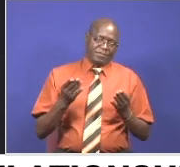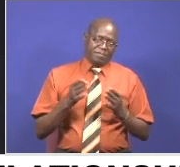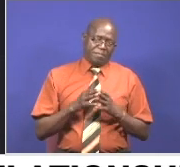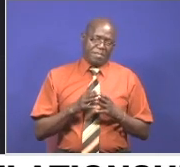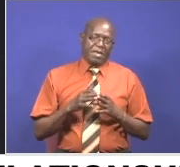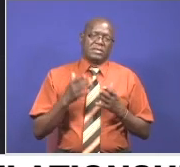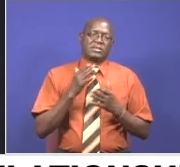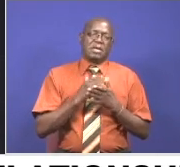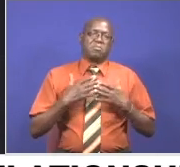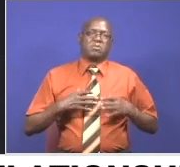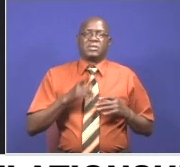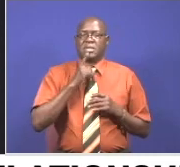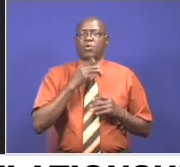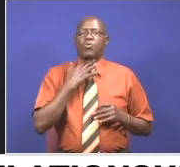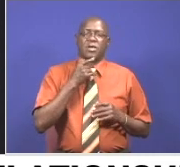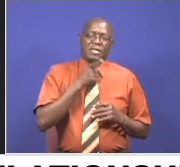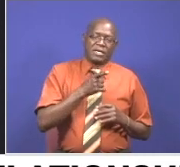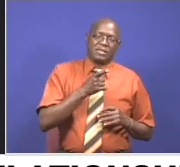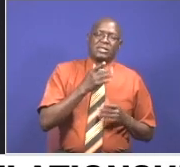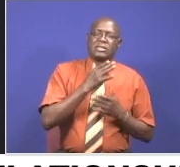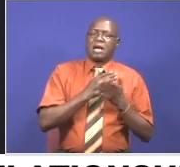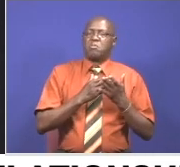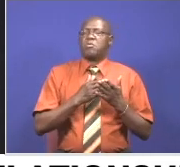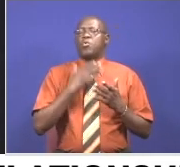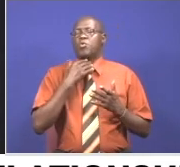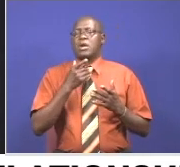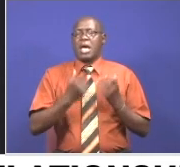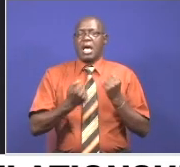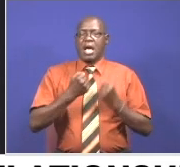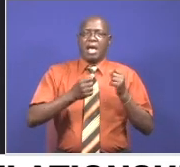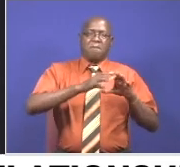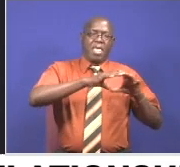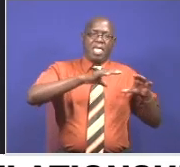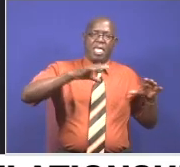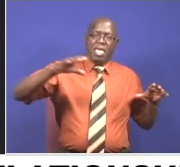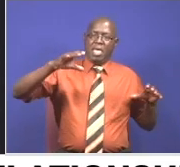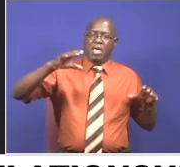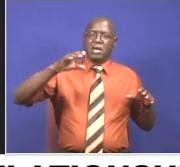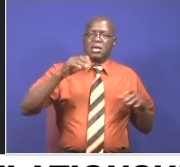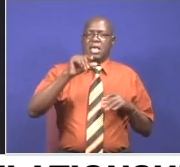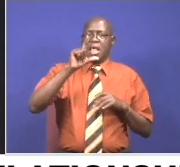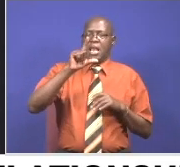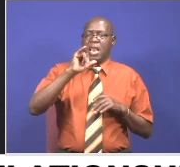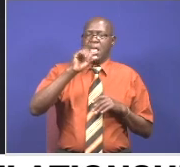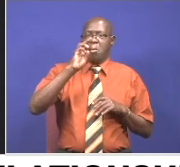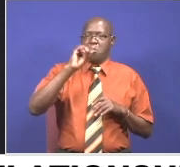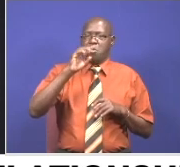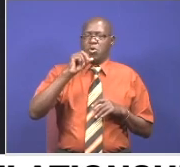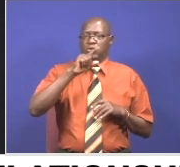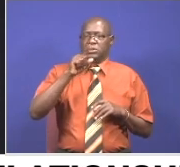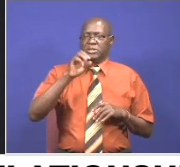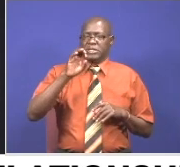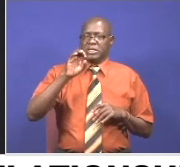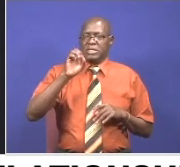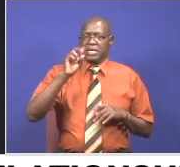want this and that. I want a limousine. Mm-hmm. I want a gown over $500,000, you know. And I wanted us to just